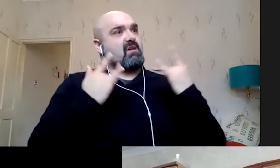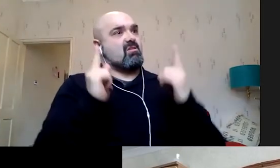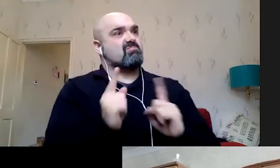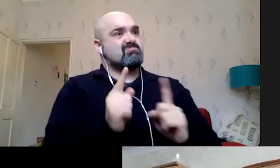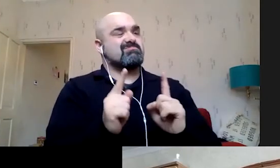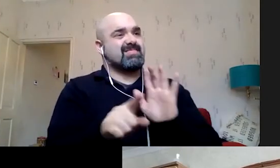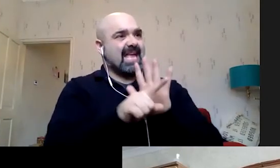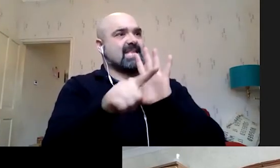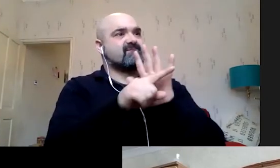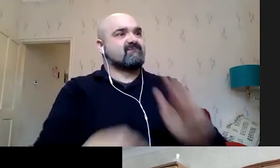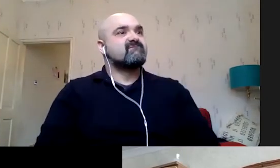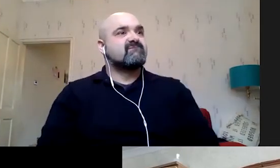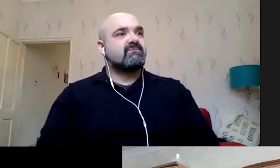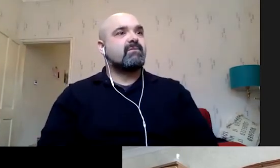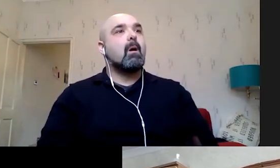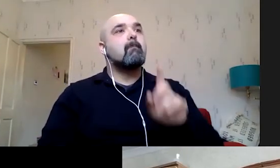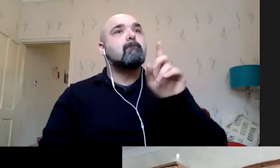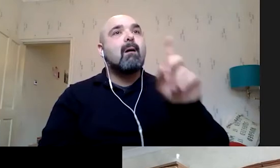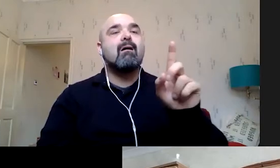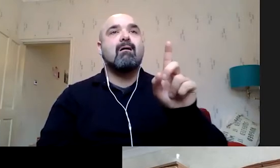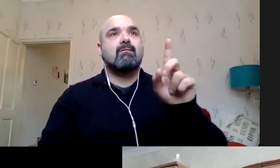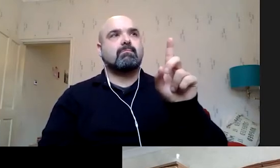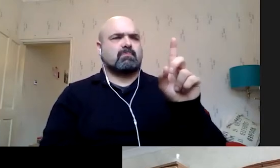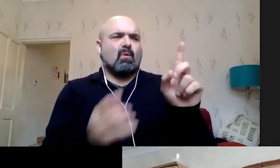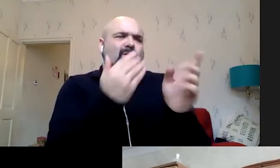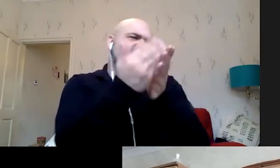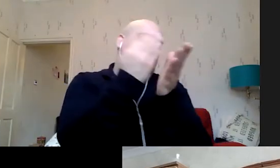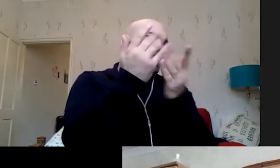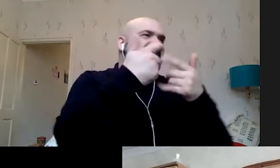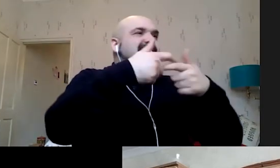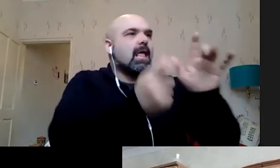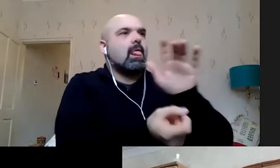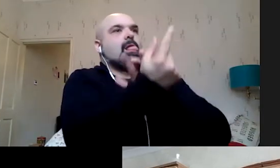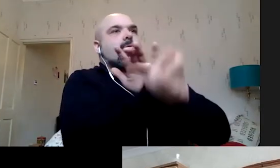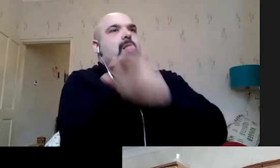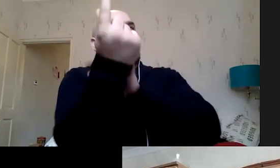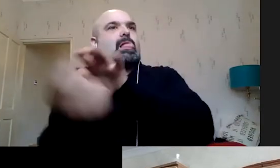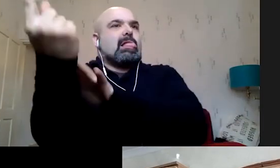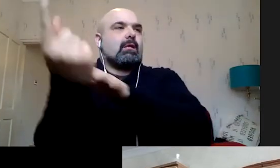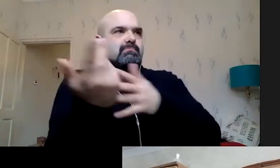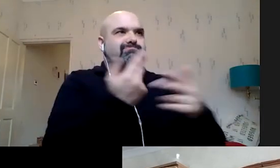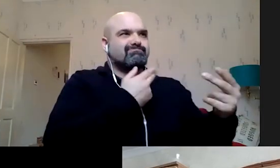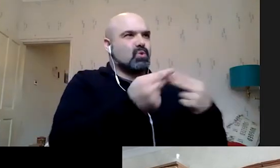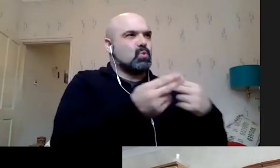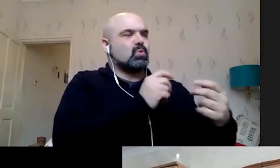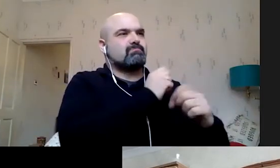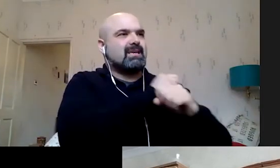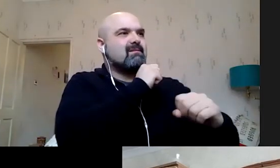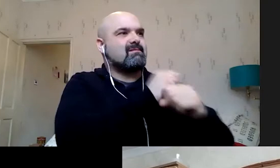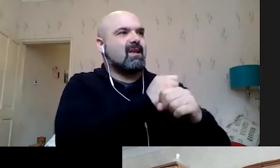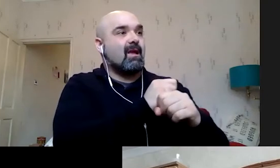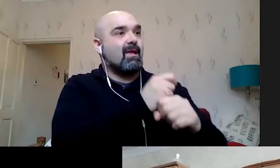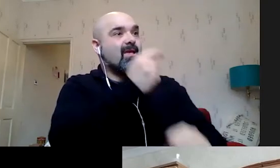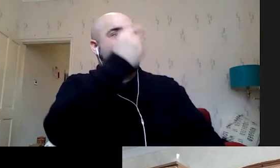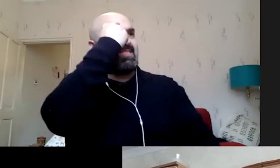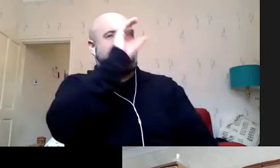to the media. That said, of course, I mean, there are still occasions where you think that they've